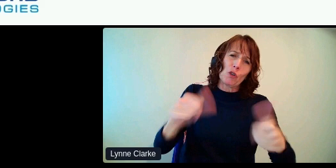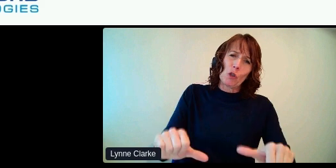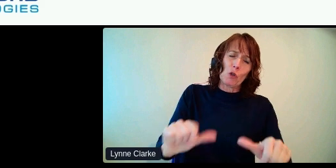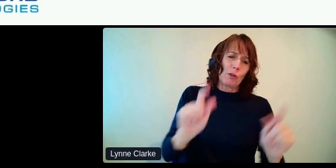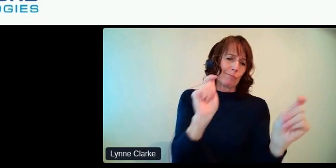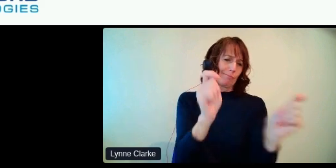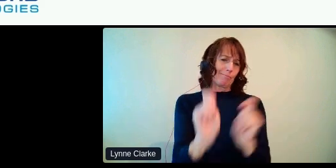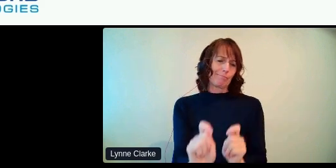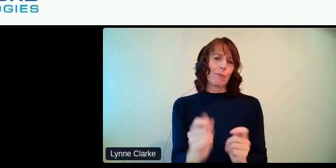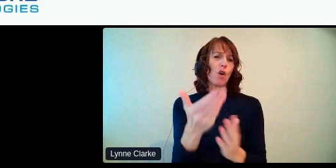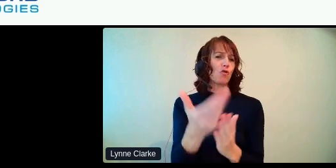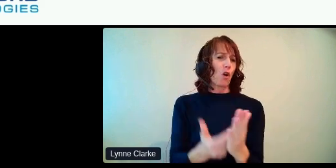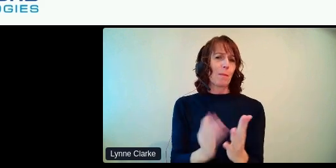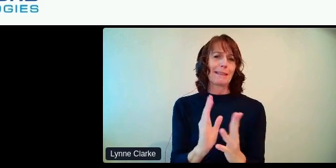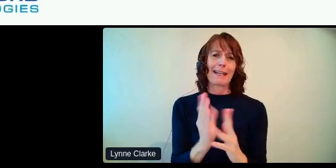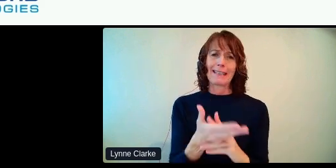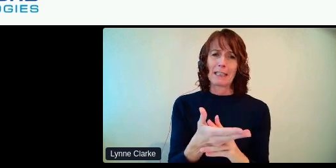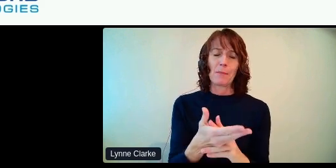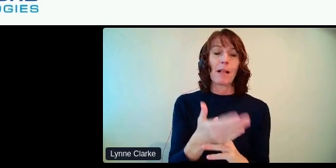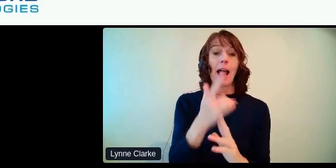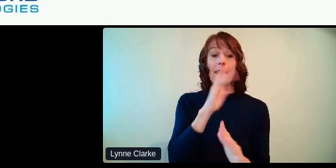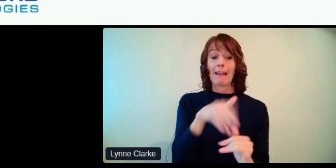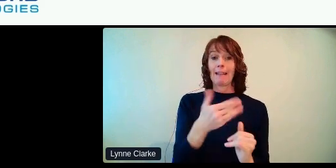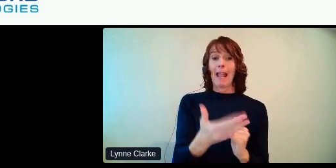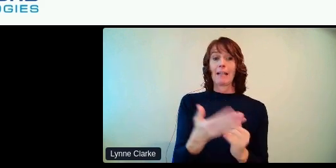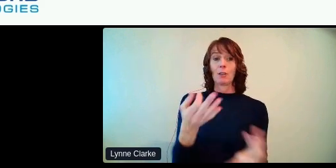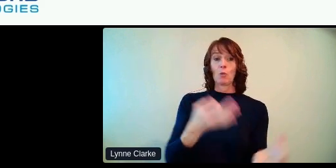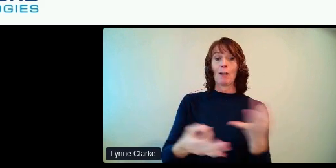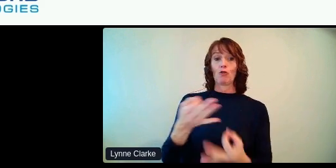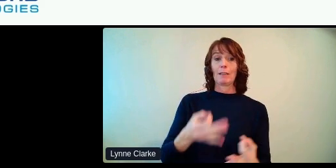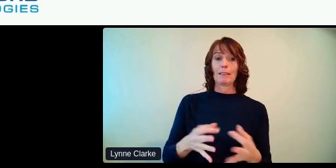then leave a few minutes for any questions at the end.